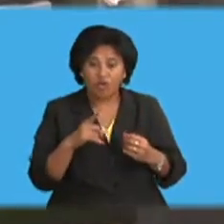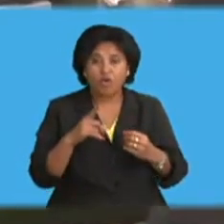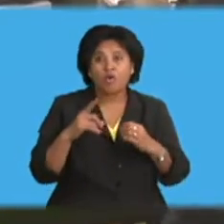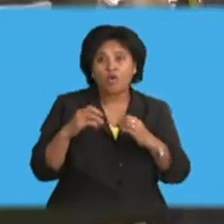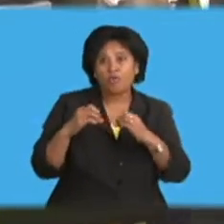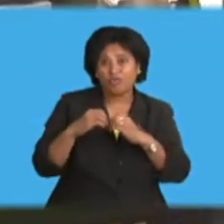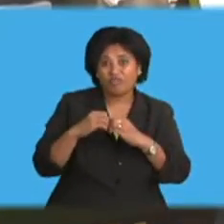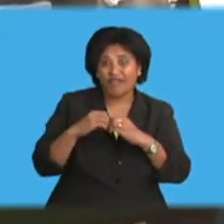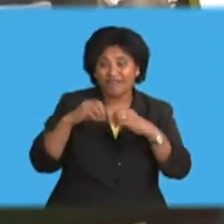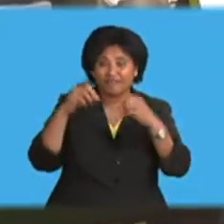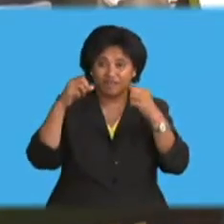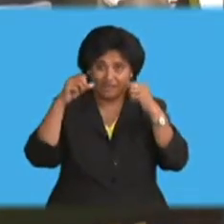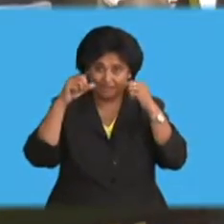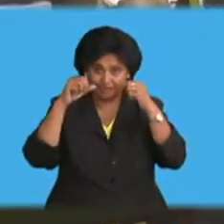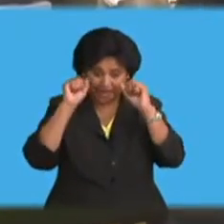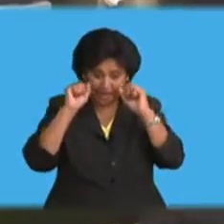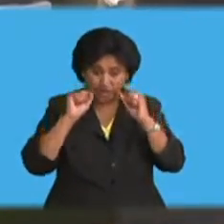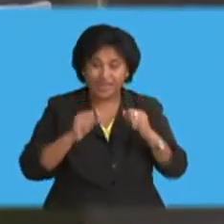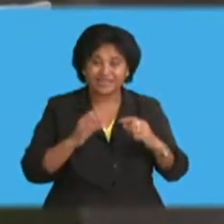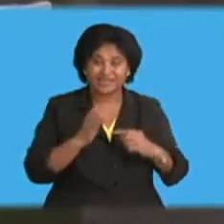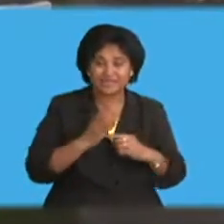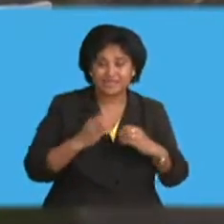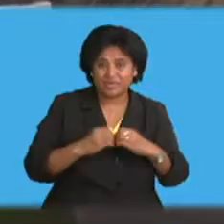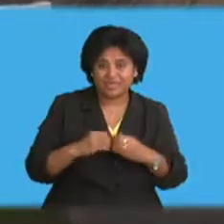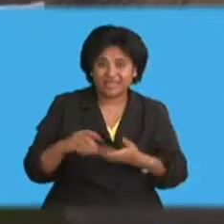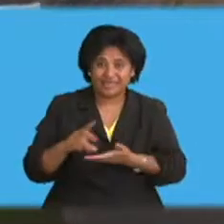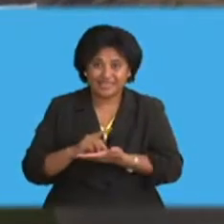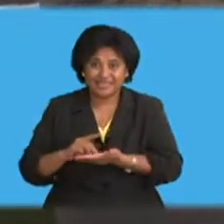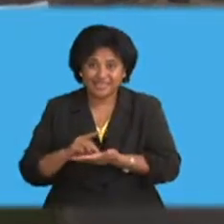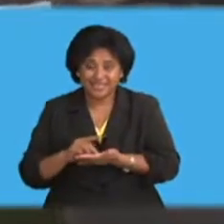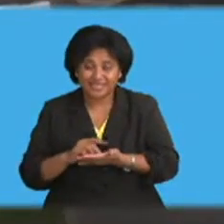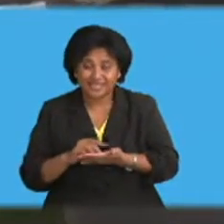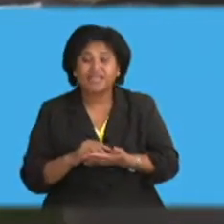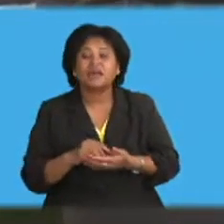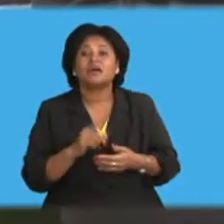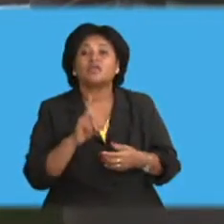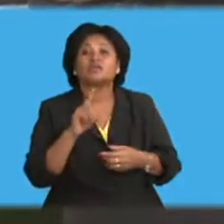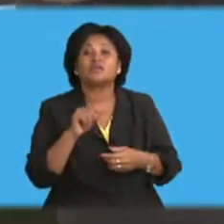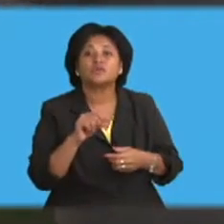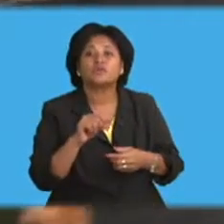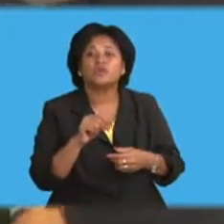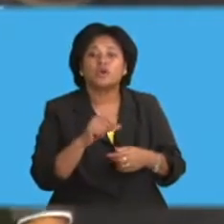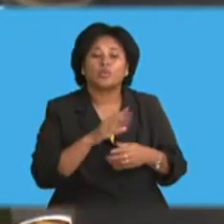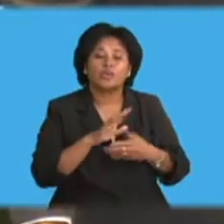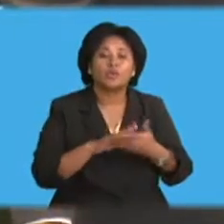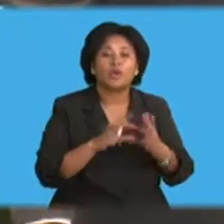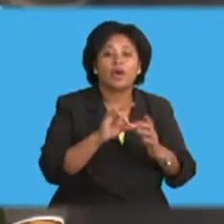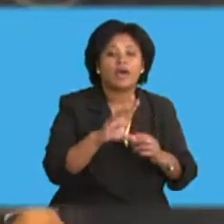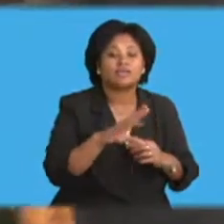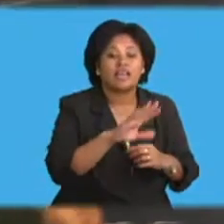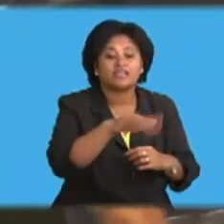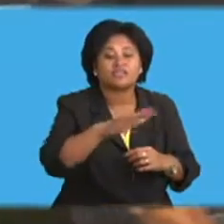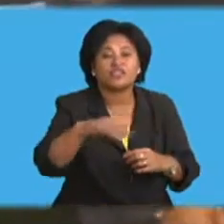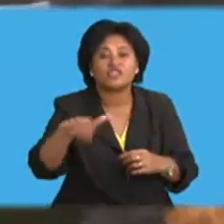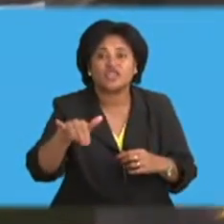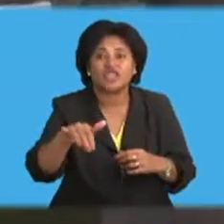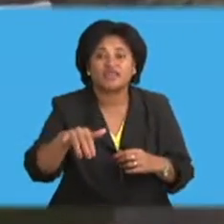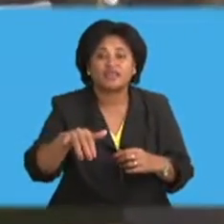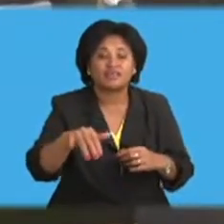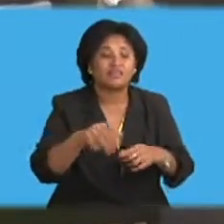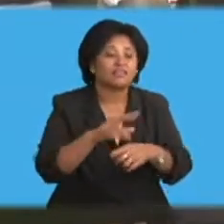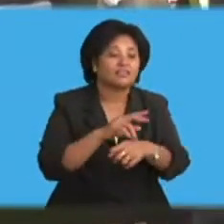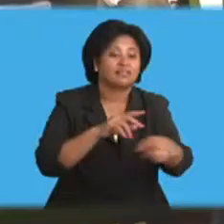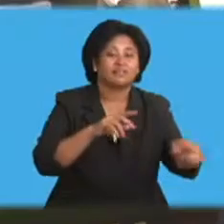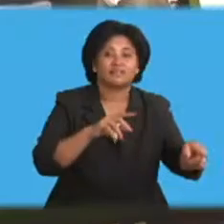Madam Speaker, one, we do field testing rather than field